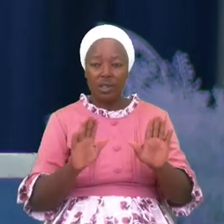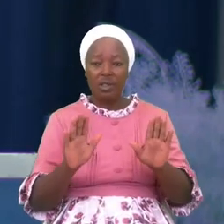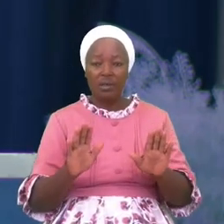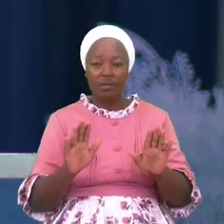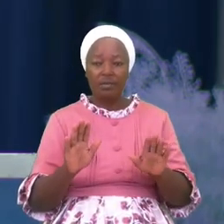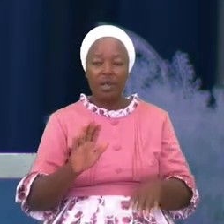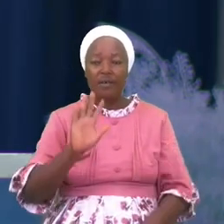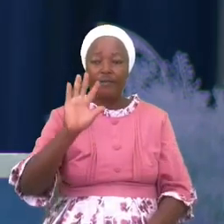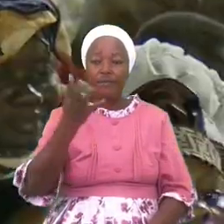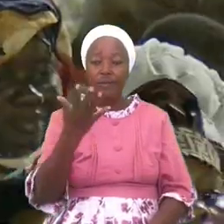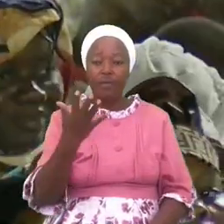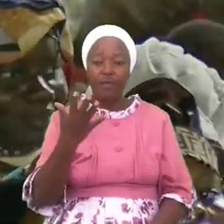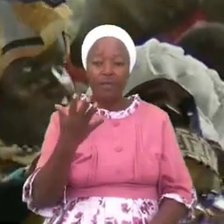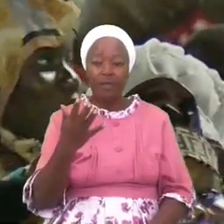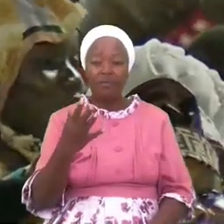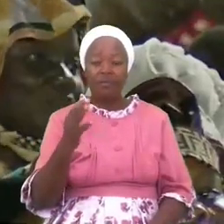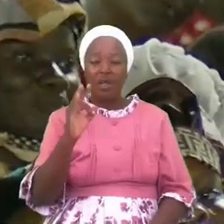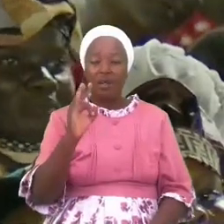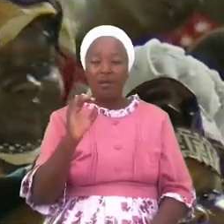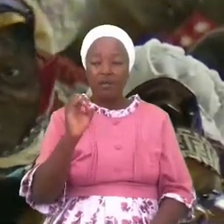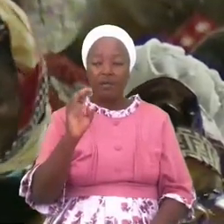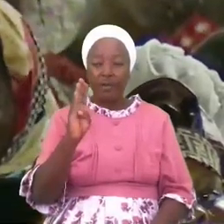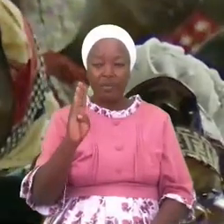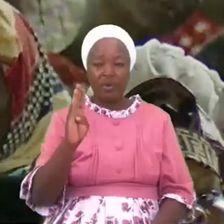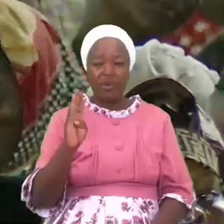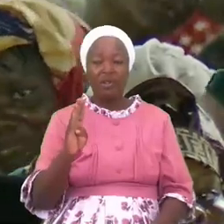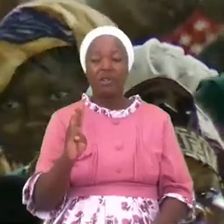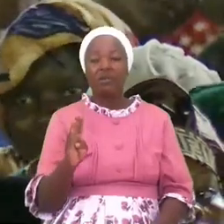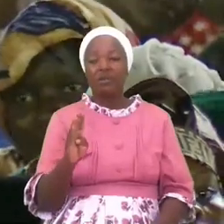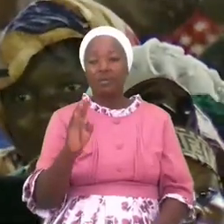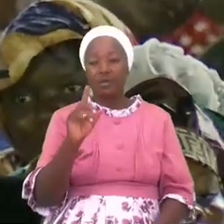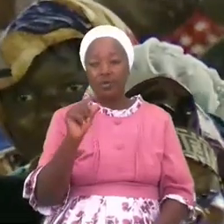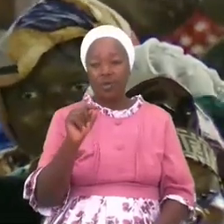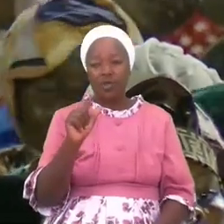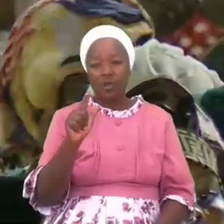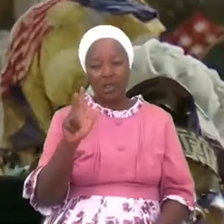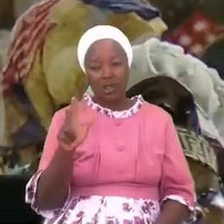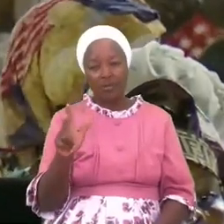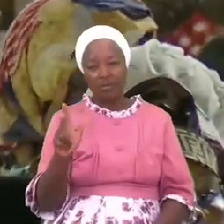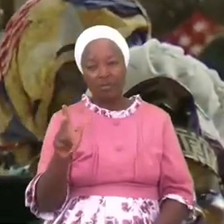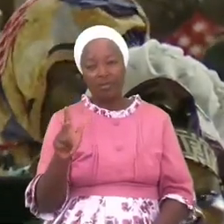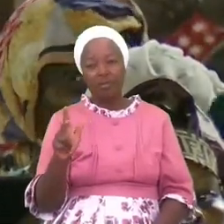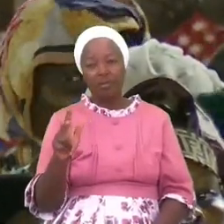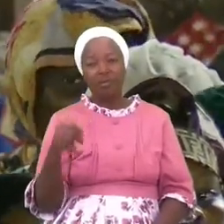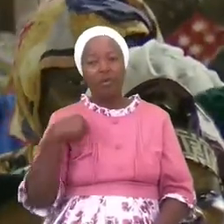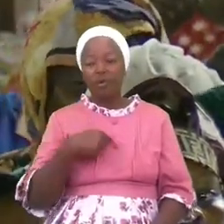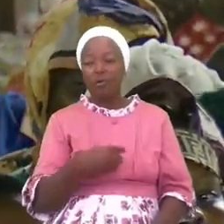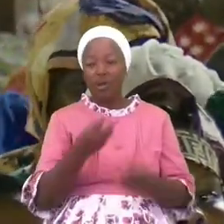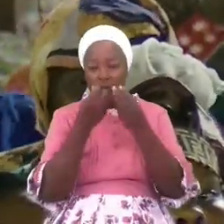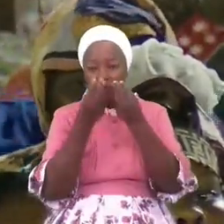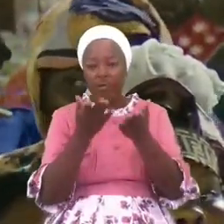2023. More details about this will be sent to you. Our pastor will be delighted to have